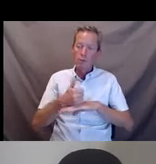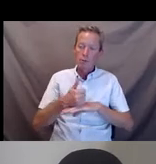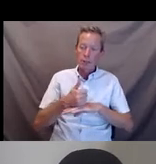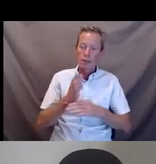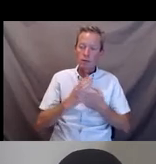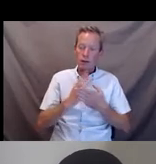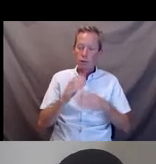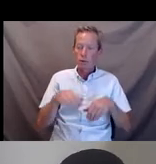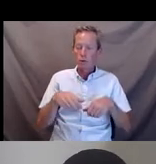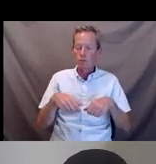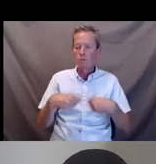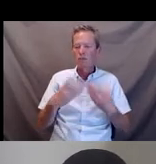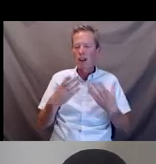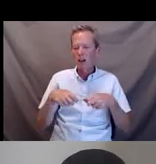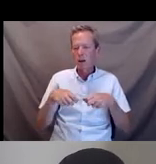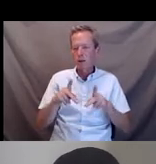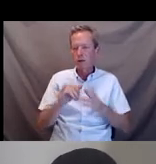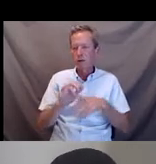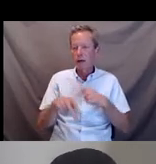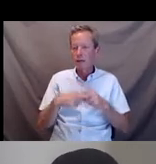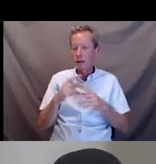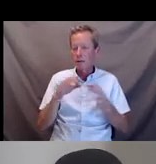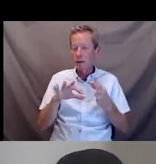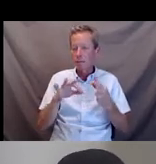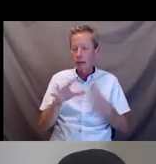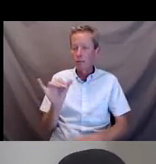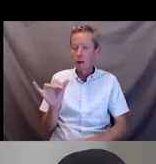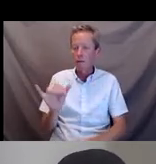provide an opportunity for that type of feedback as well.